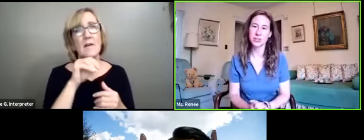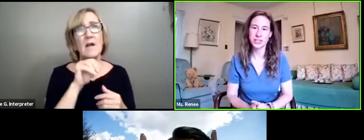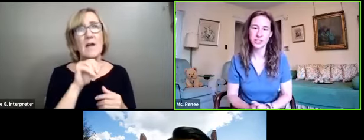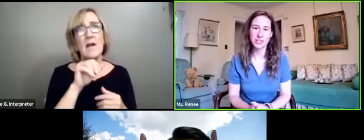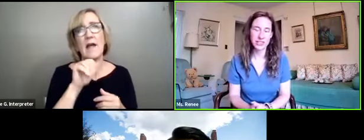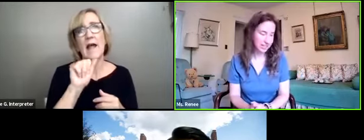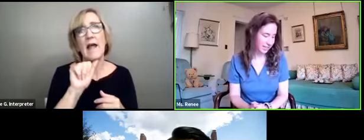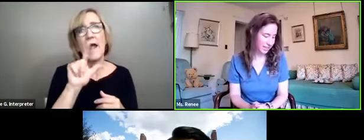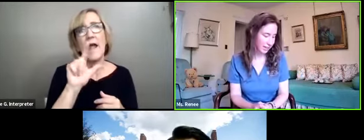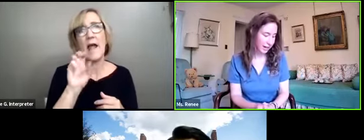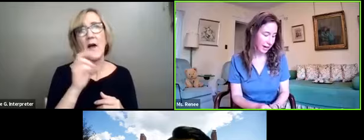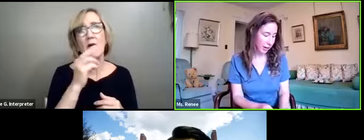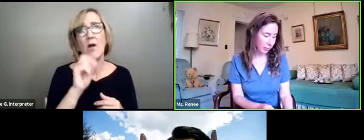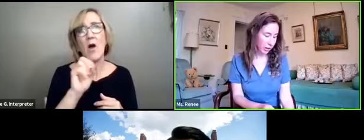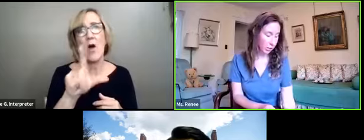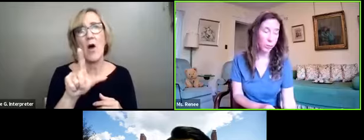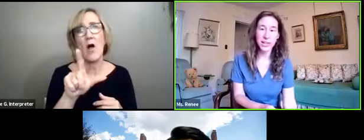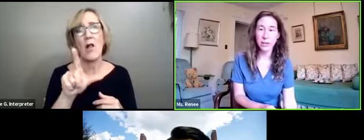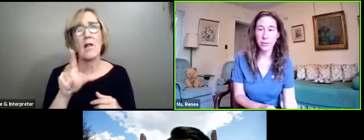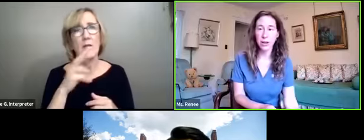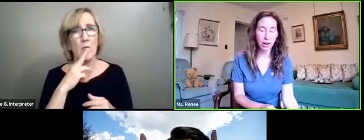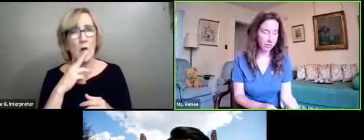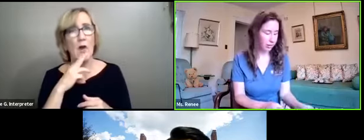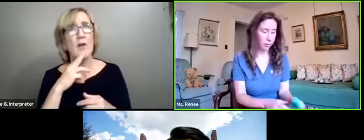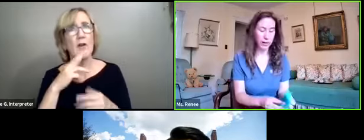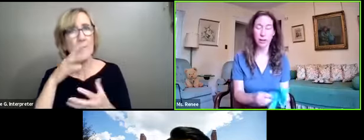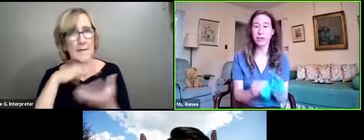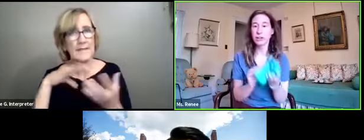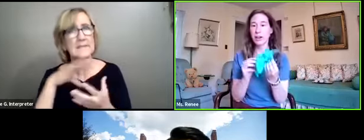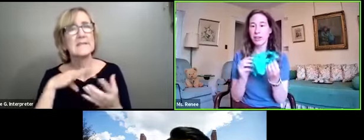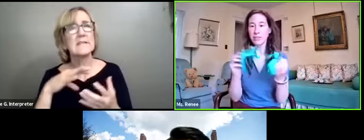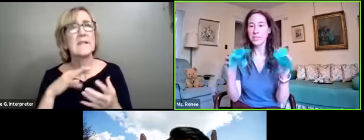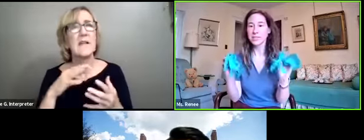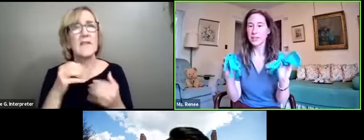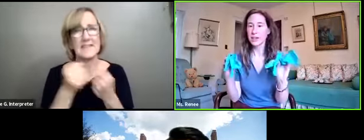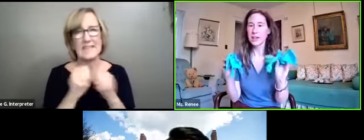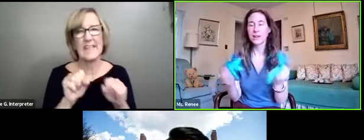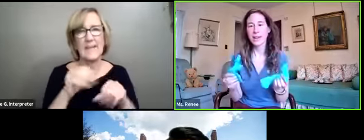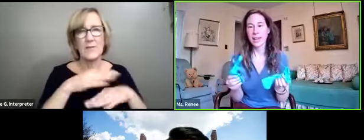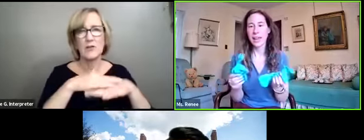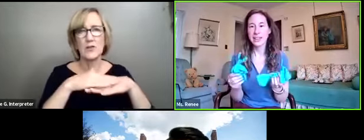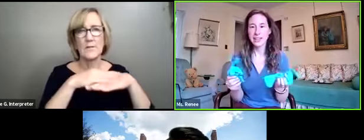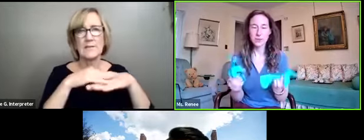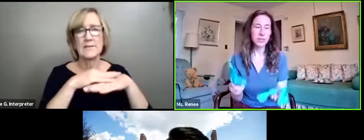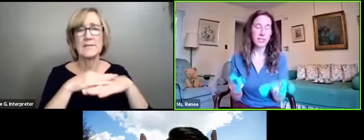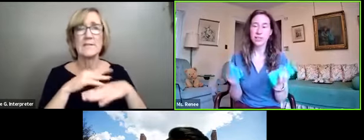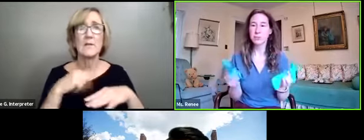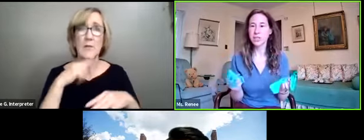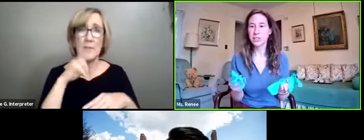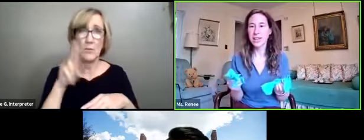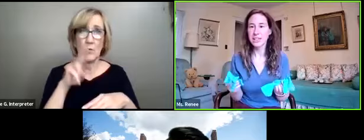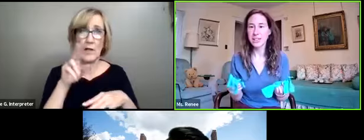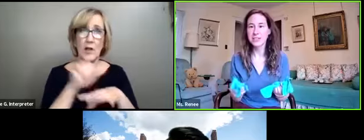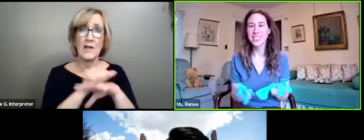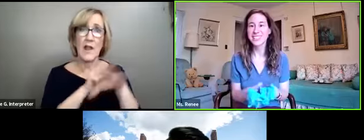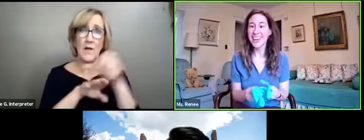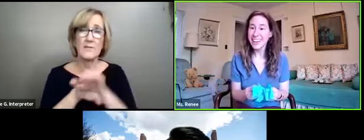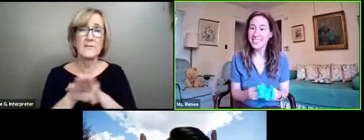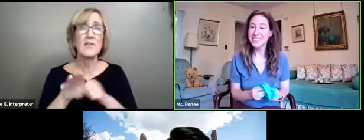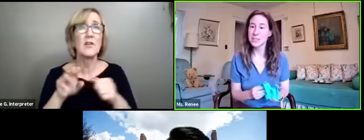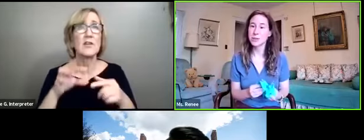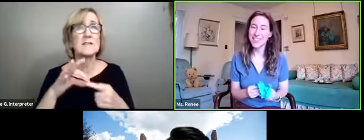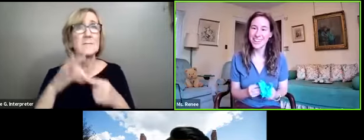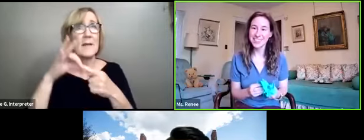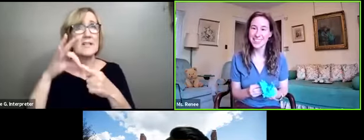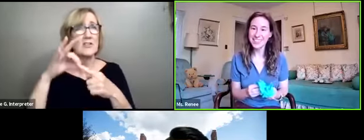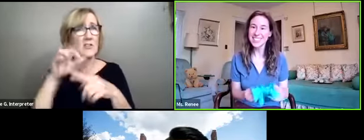the historic surfaces. We will often wear gloves, and these ones are a special kind of gloves, and it's not